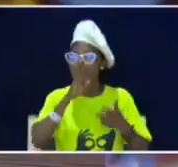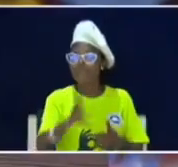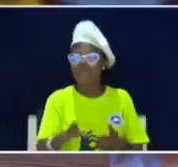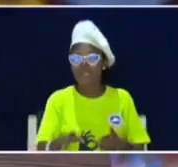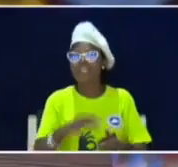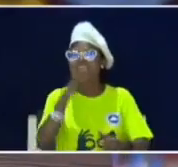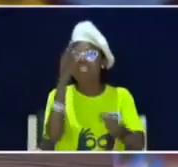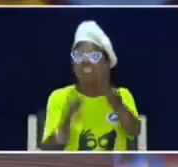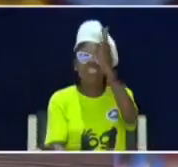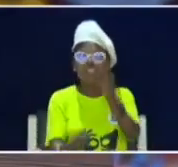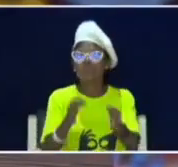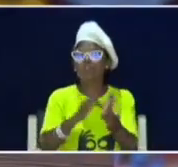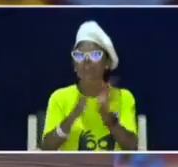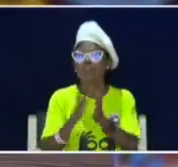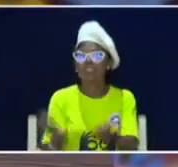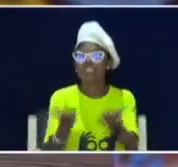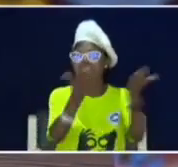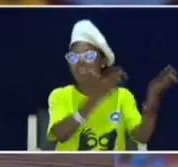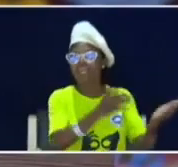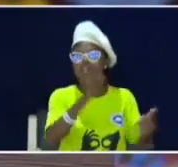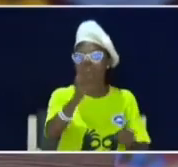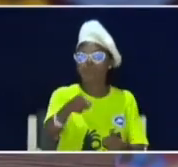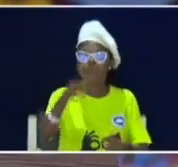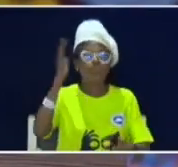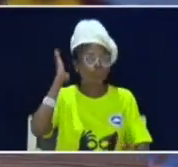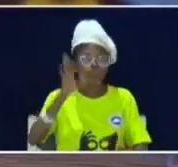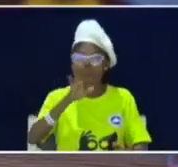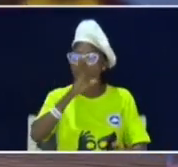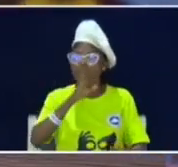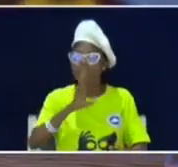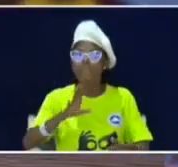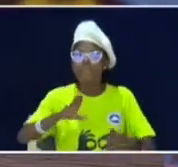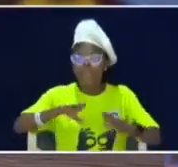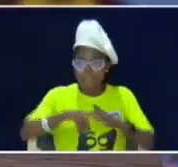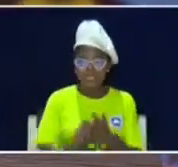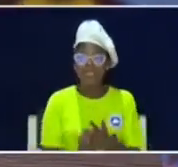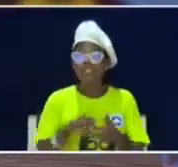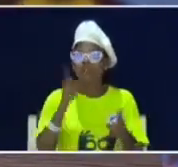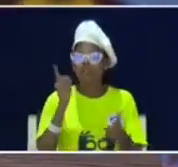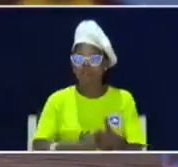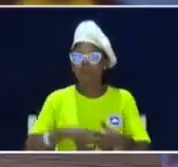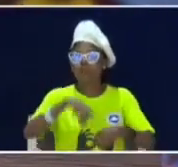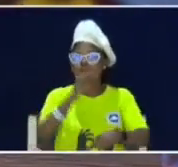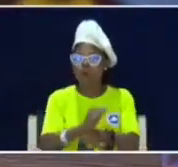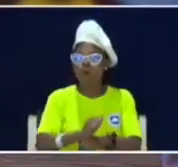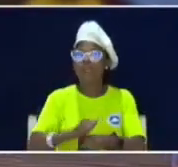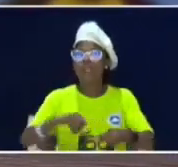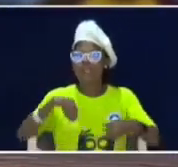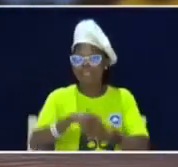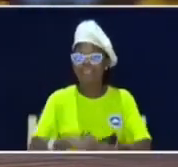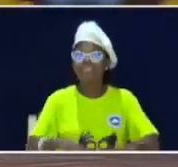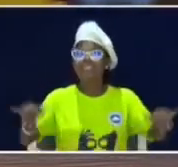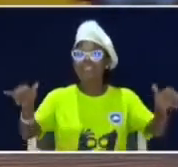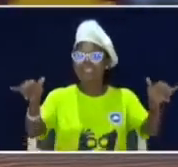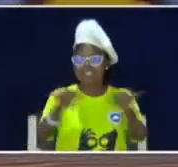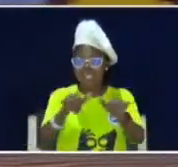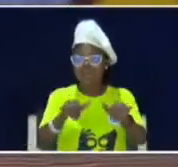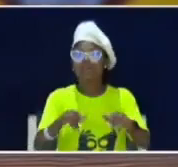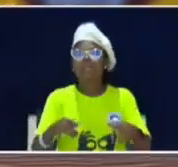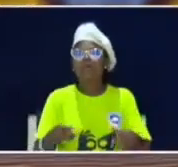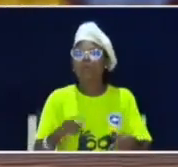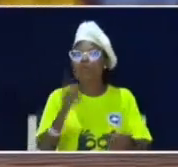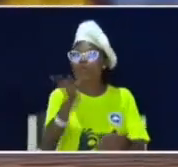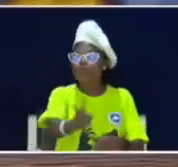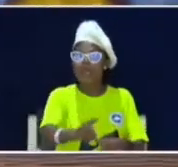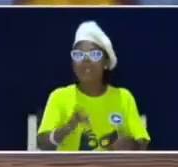If Jesus carries you, you will begin to operate in the same realm and level where Jesus operates.